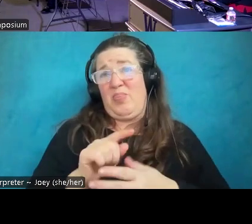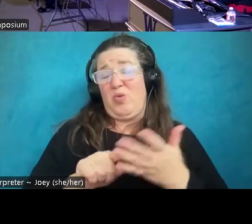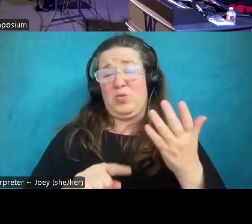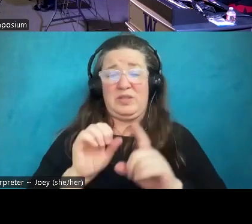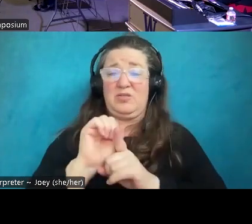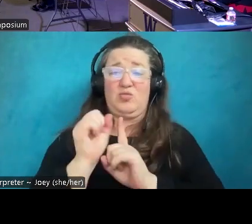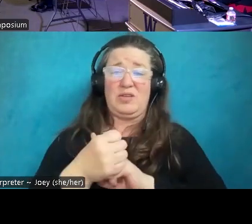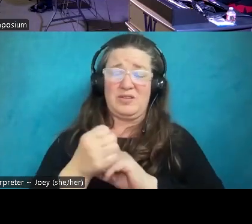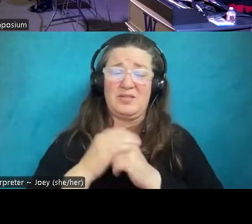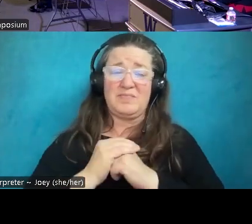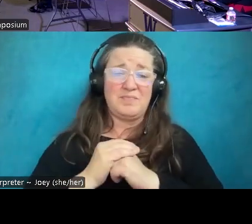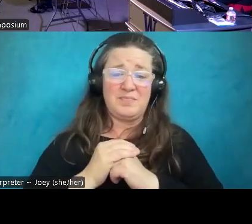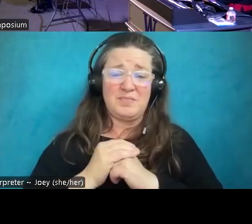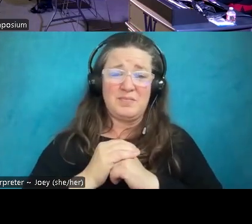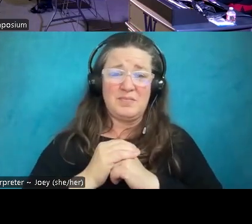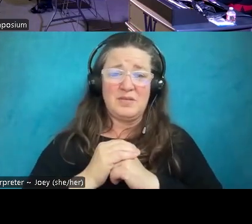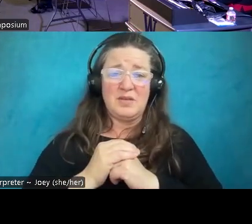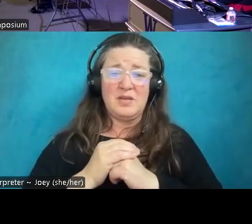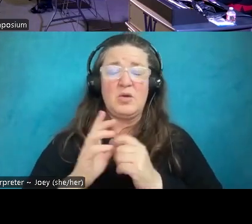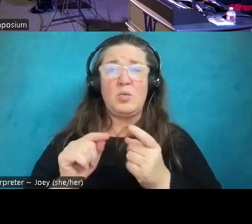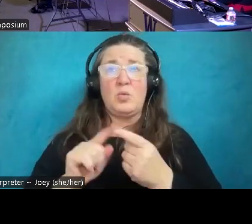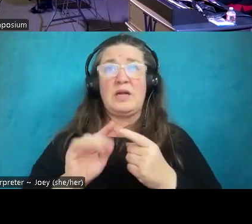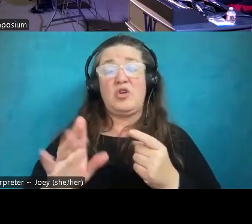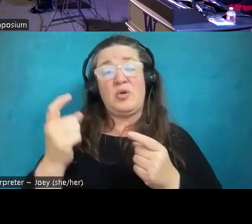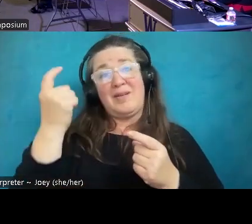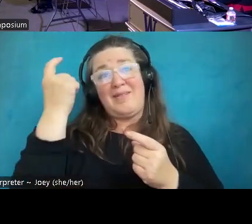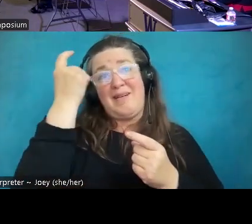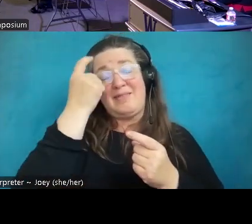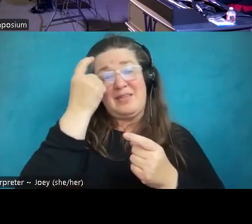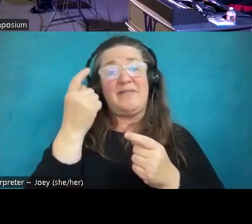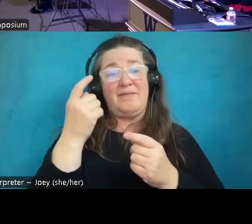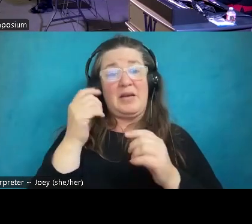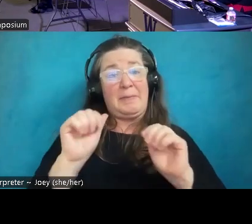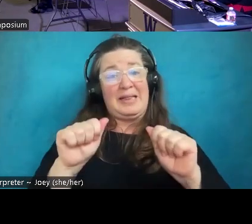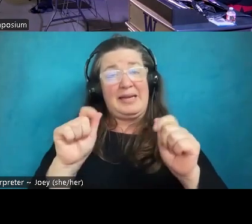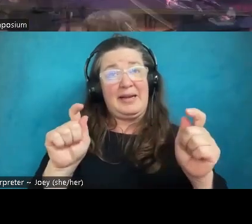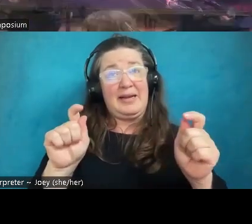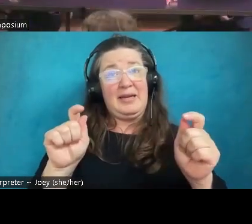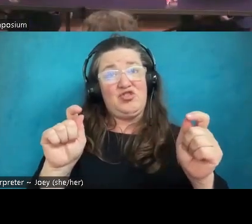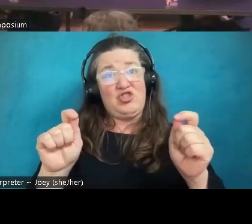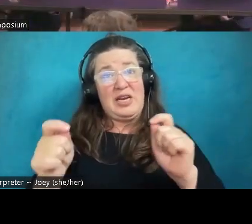it is, I mean, when your cognitive ability declines, it really changes. Is there